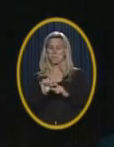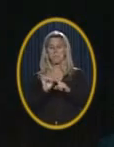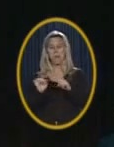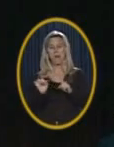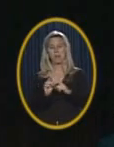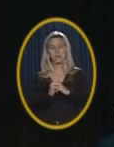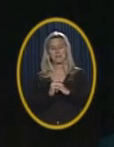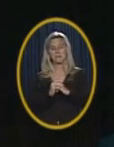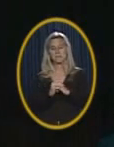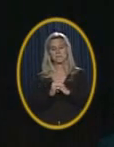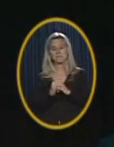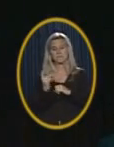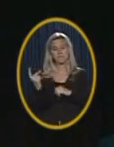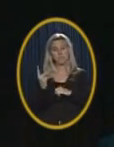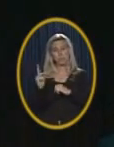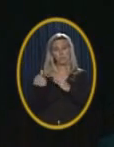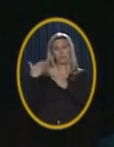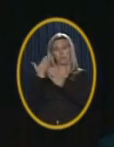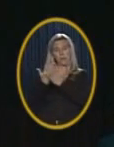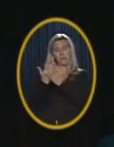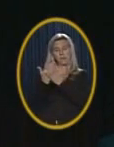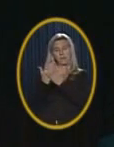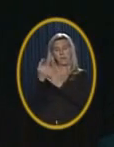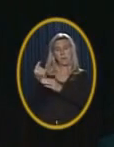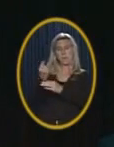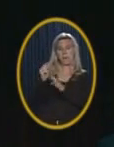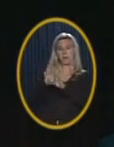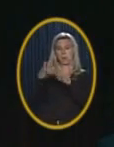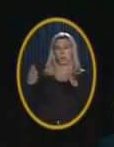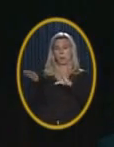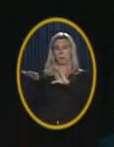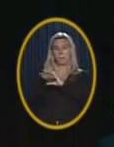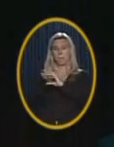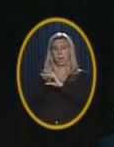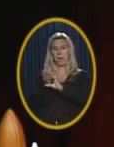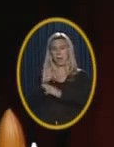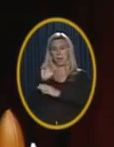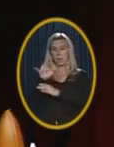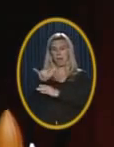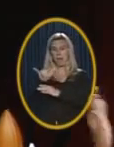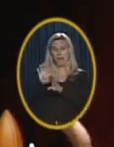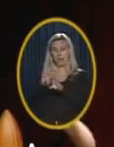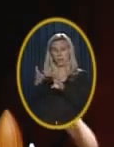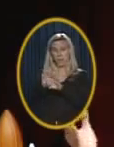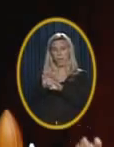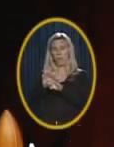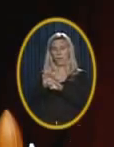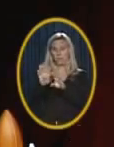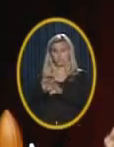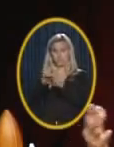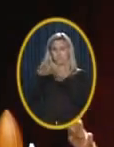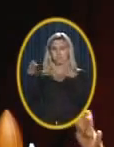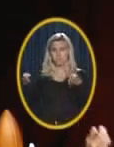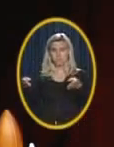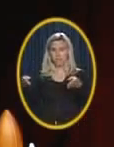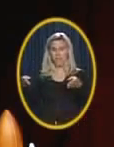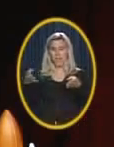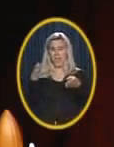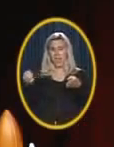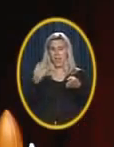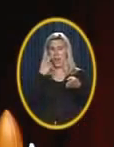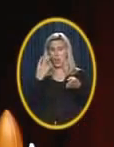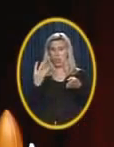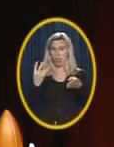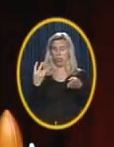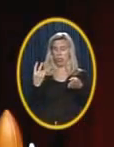we got up, went back to open up the payload bay doors, and opened those up, and all of a sudden, looking